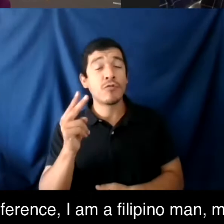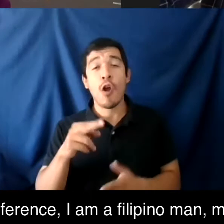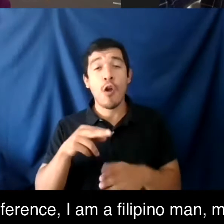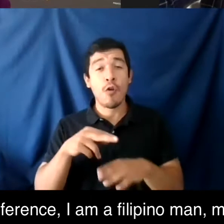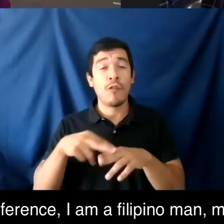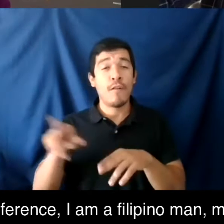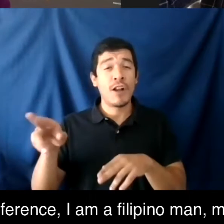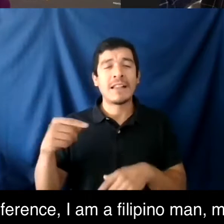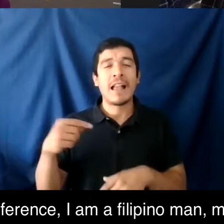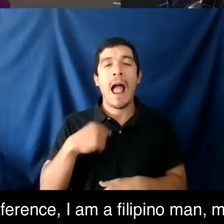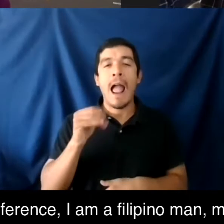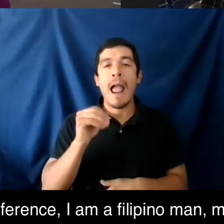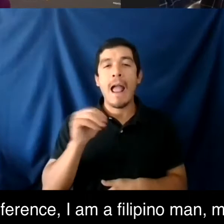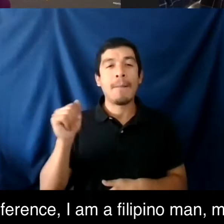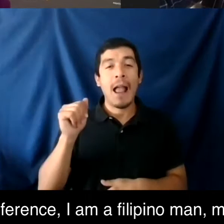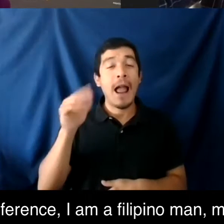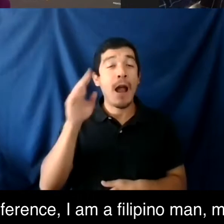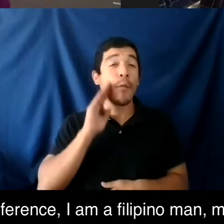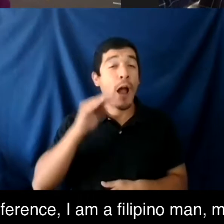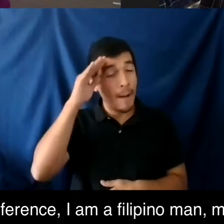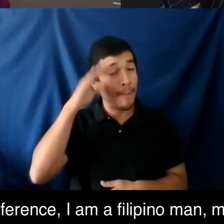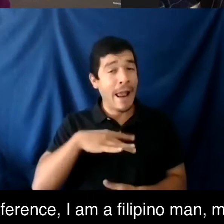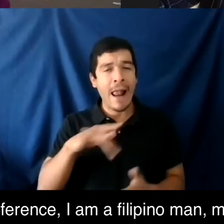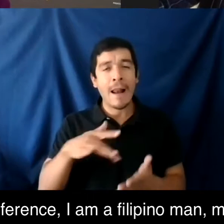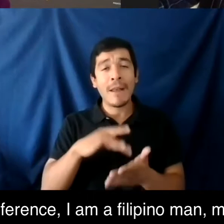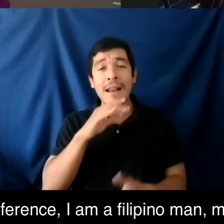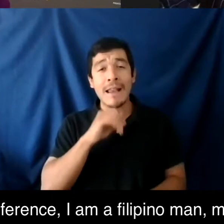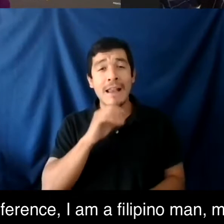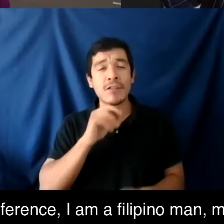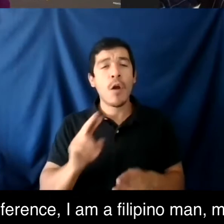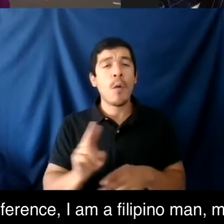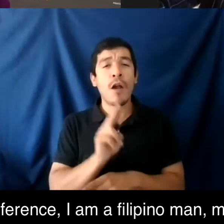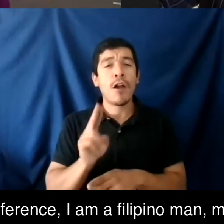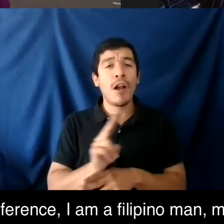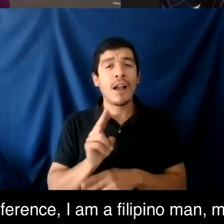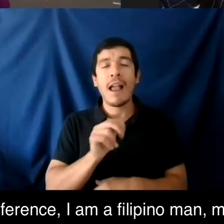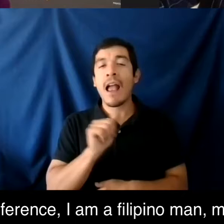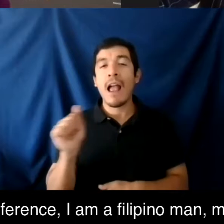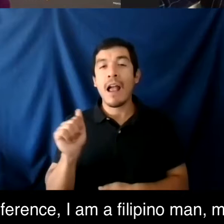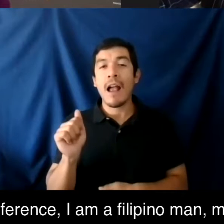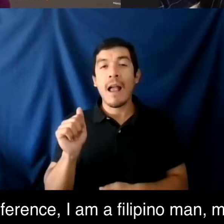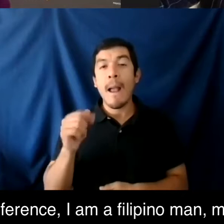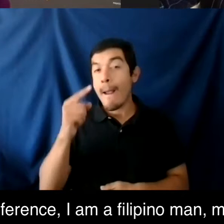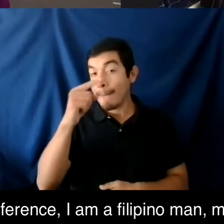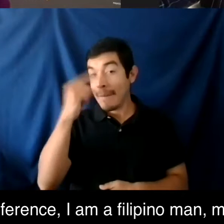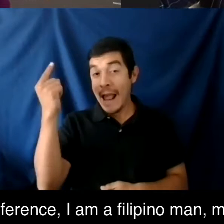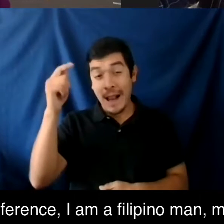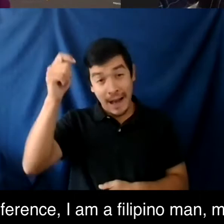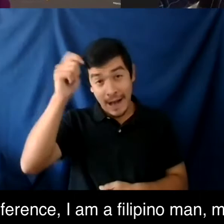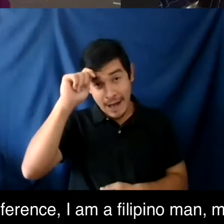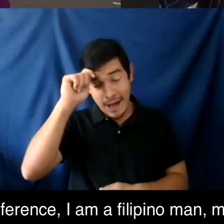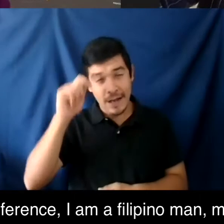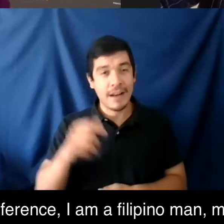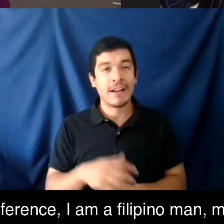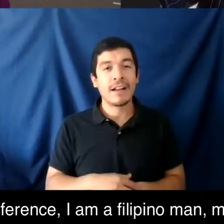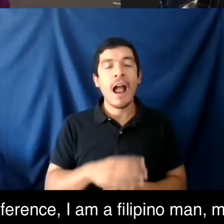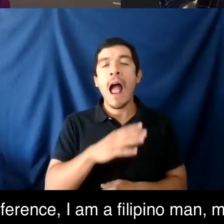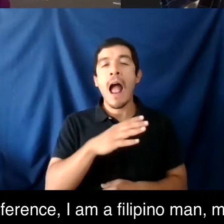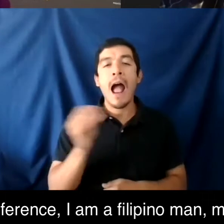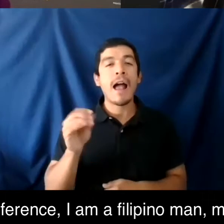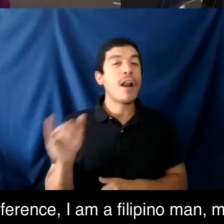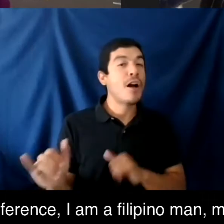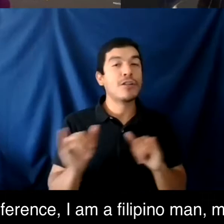a Filipino man, middle-aged, wearing a black cap and